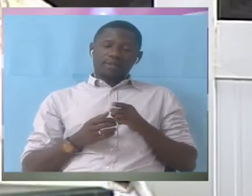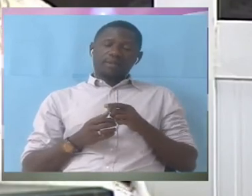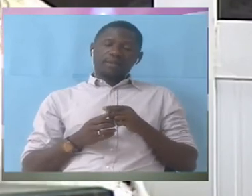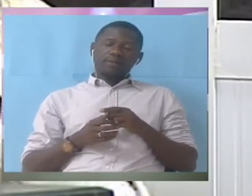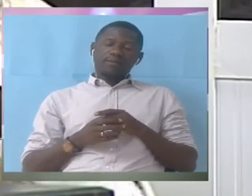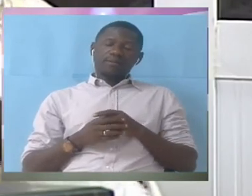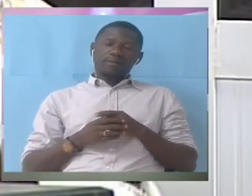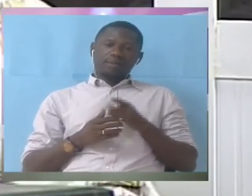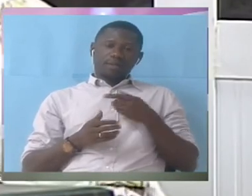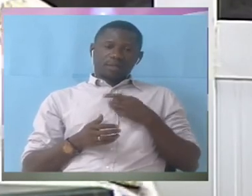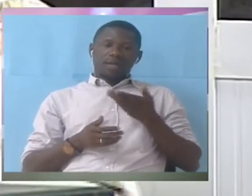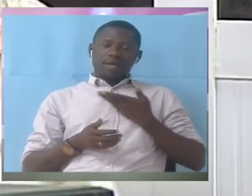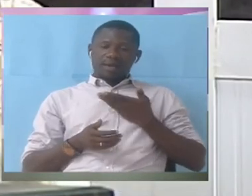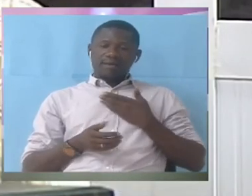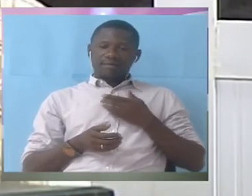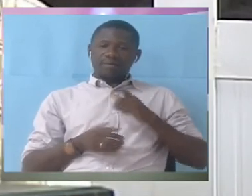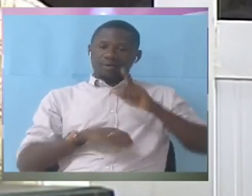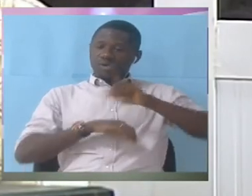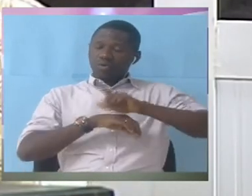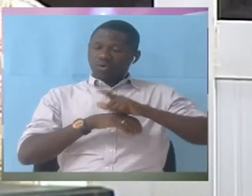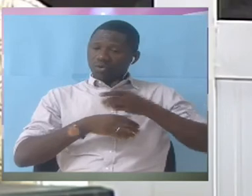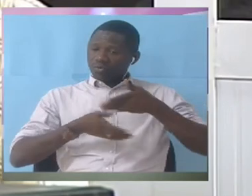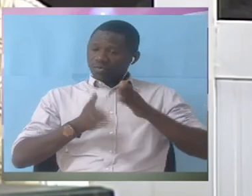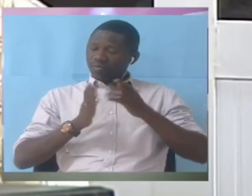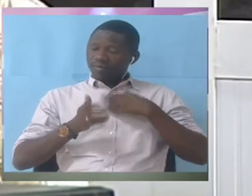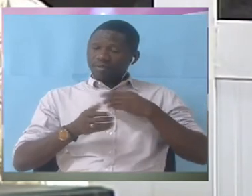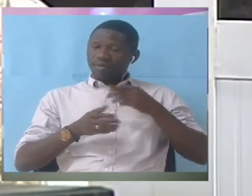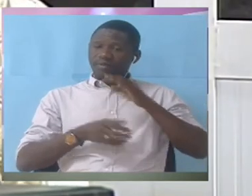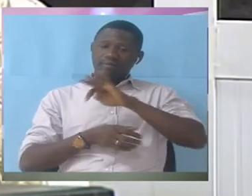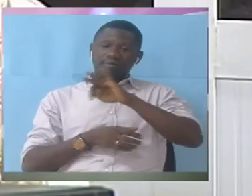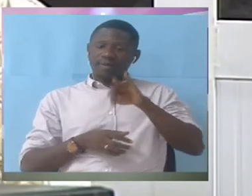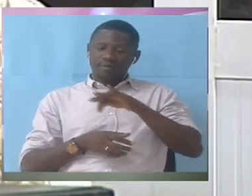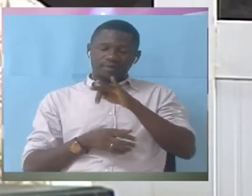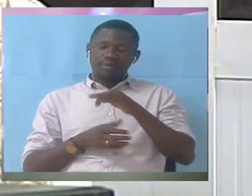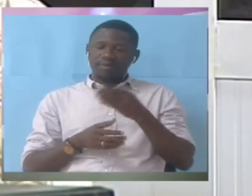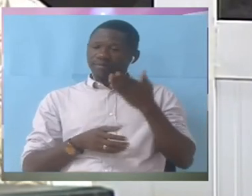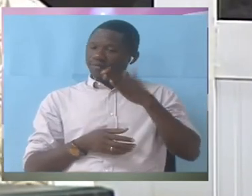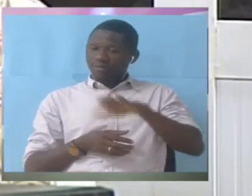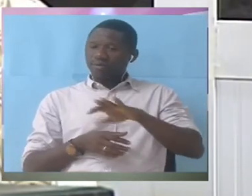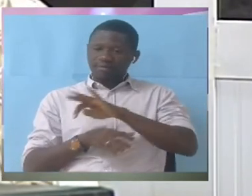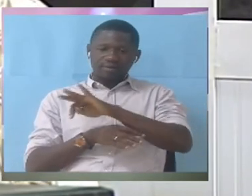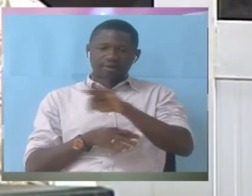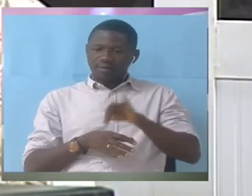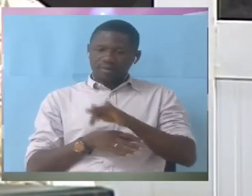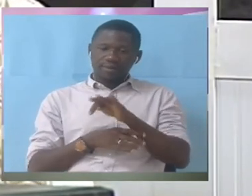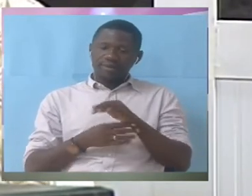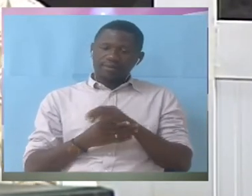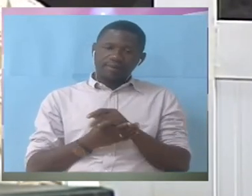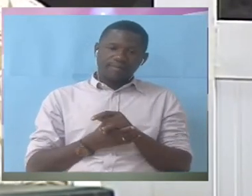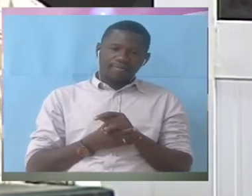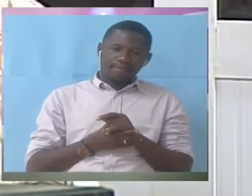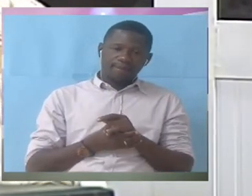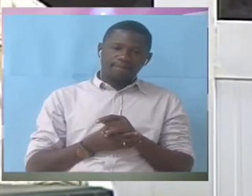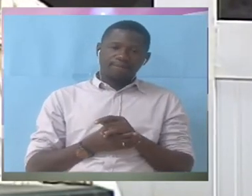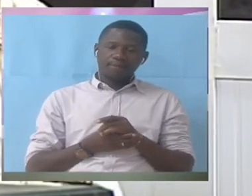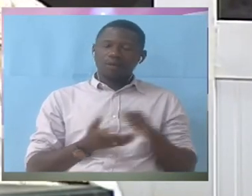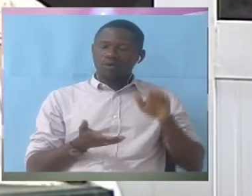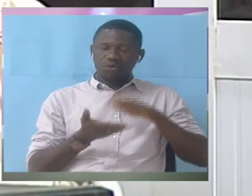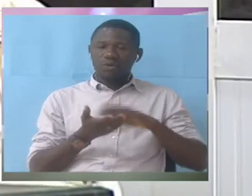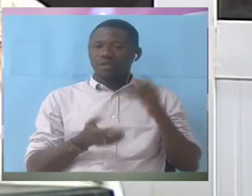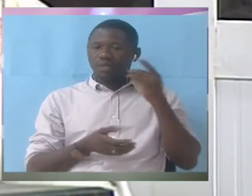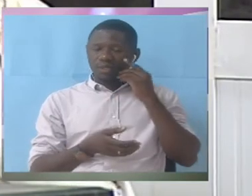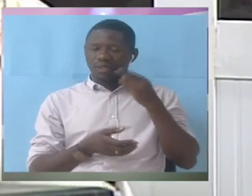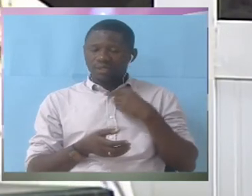he believed that he got it traditionally from his family. And on the day that